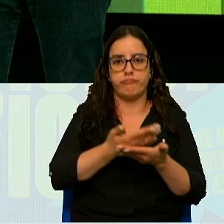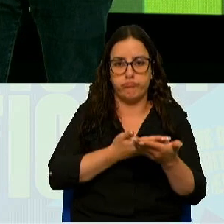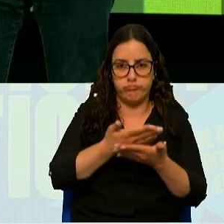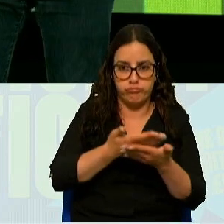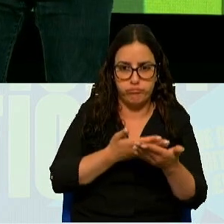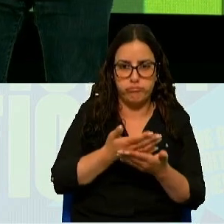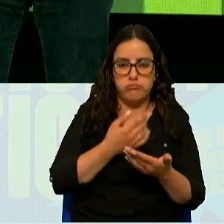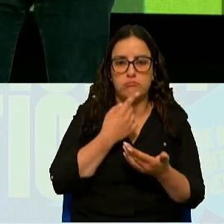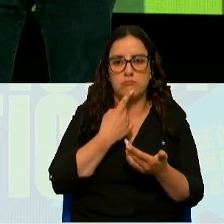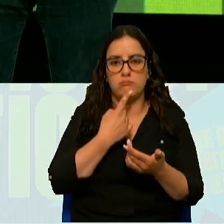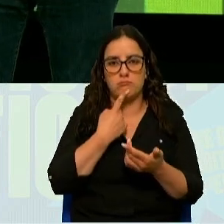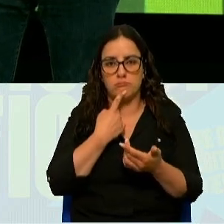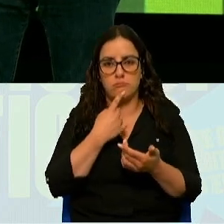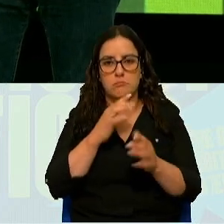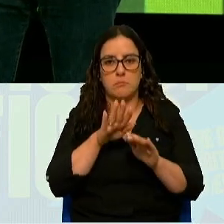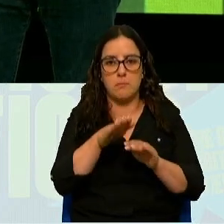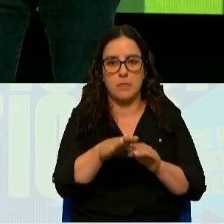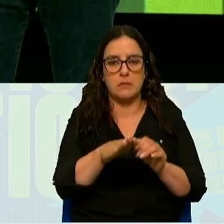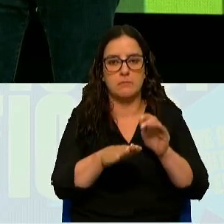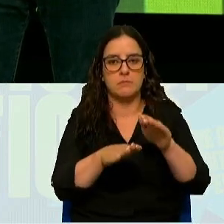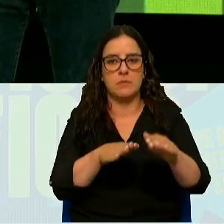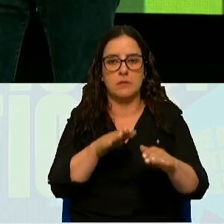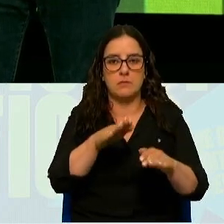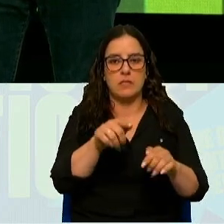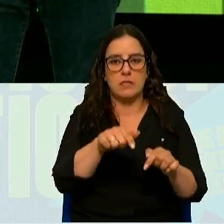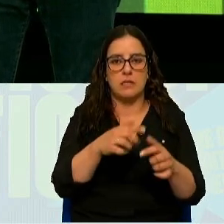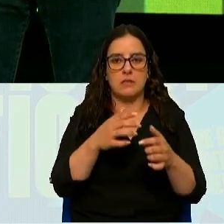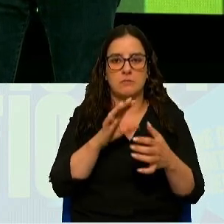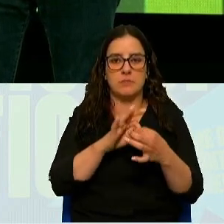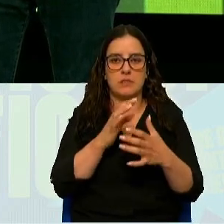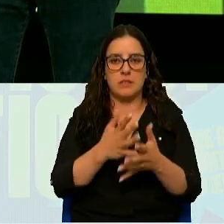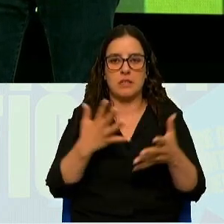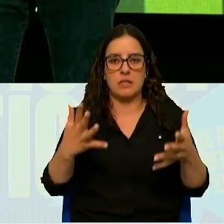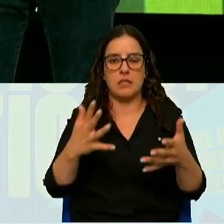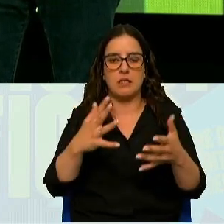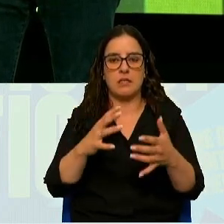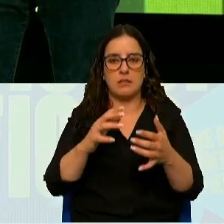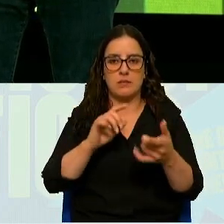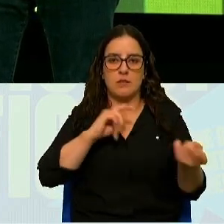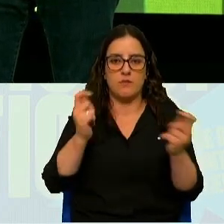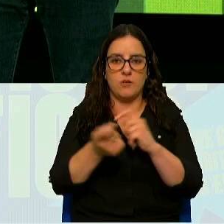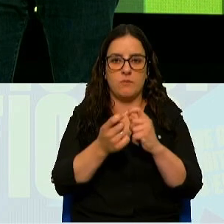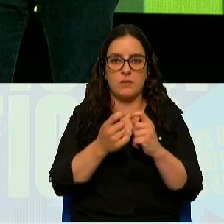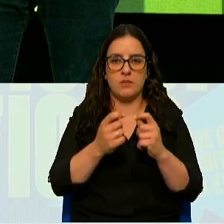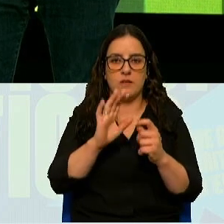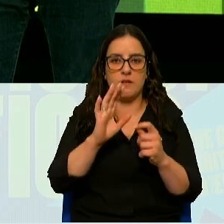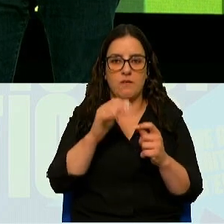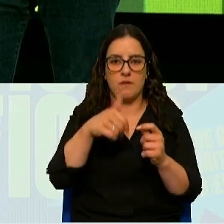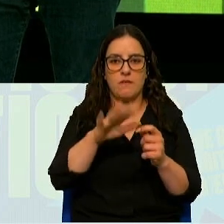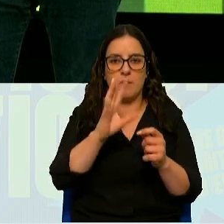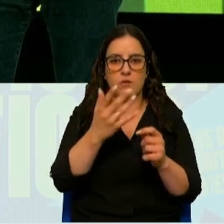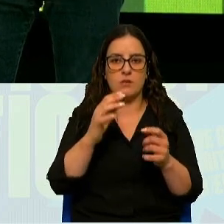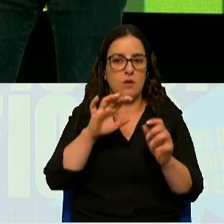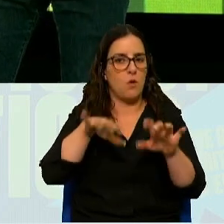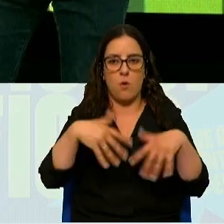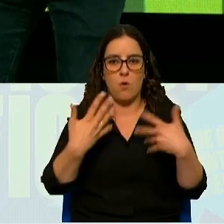of this big transformation that is gonna happen in any Corporation thank you very much